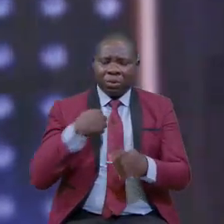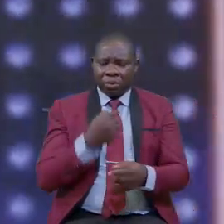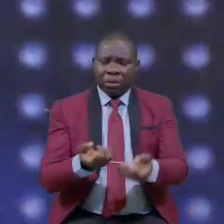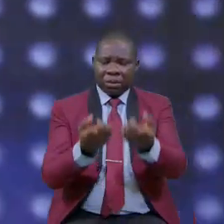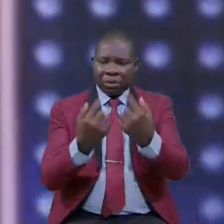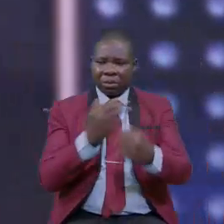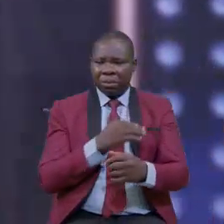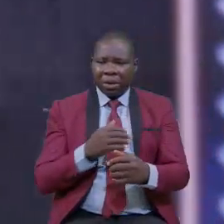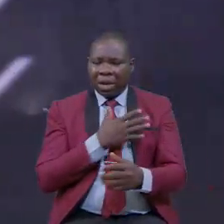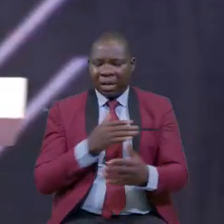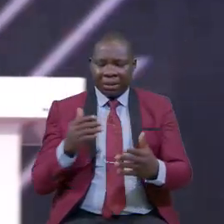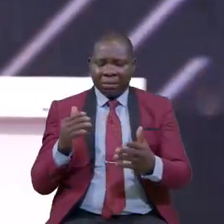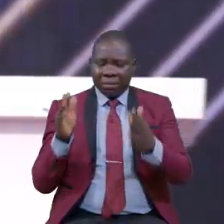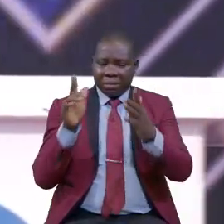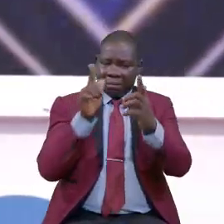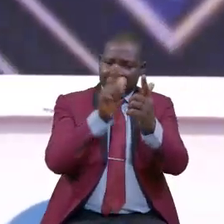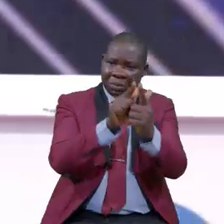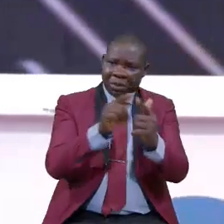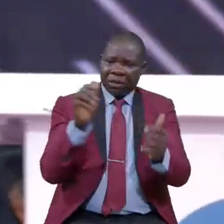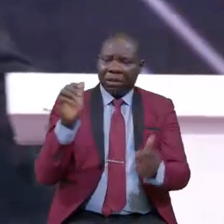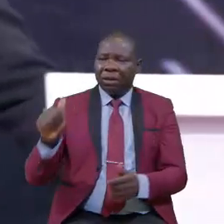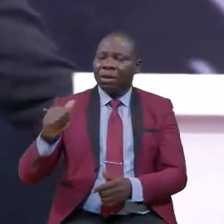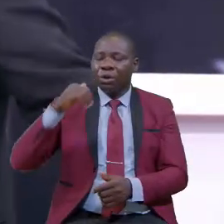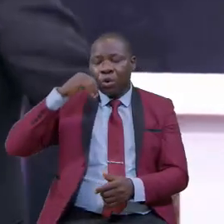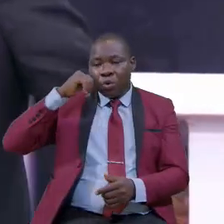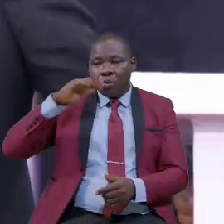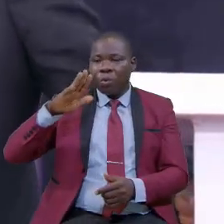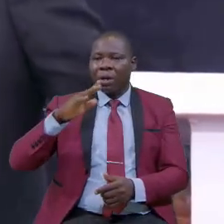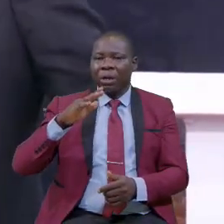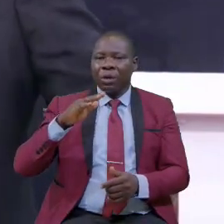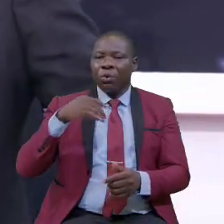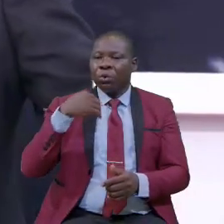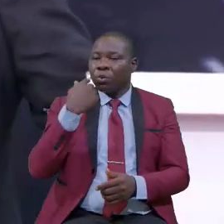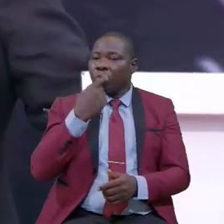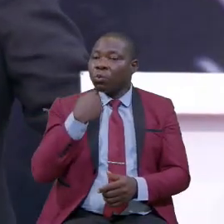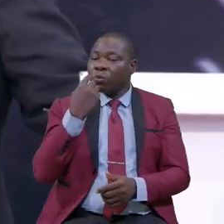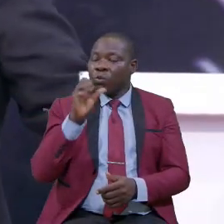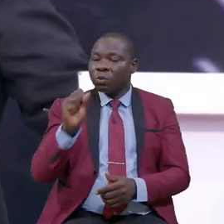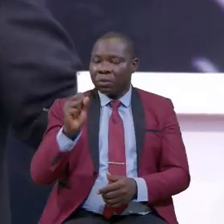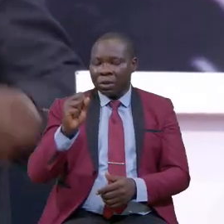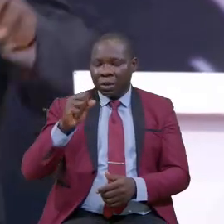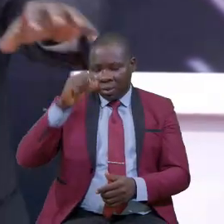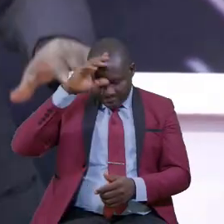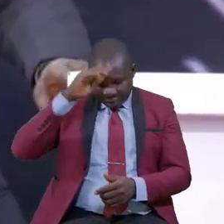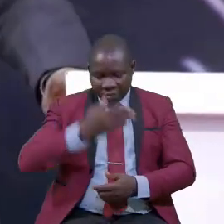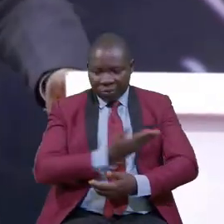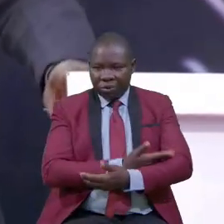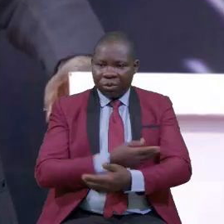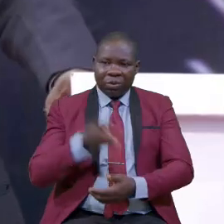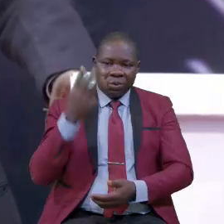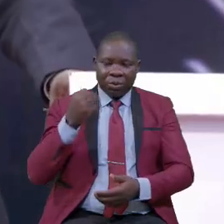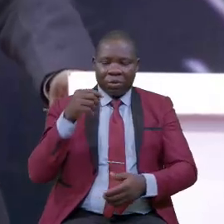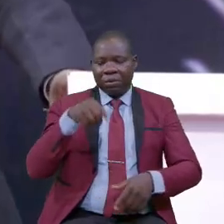woman whose uh boy was l paralyzed I can see them now in my might side